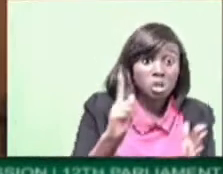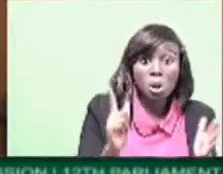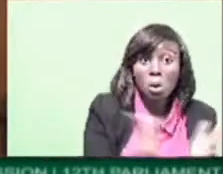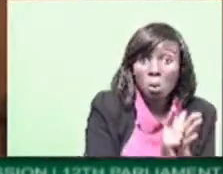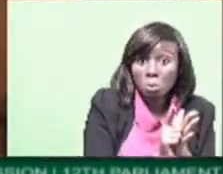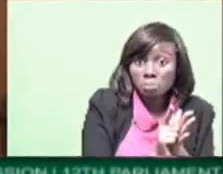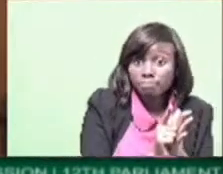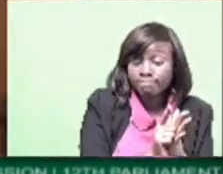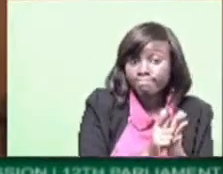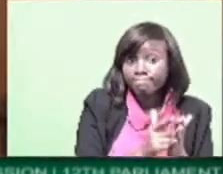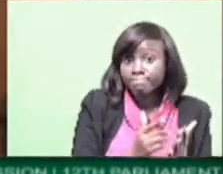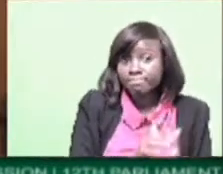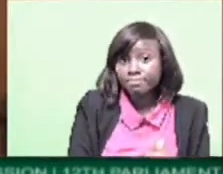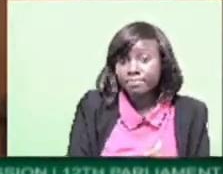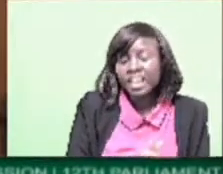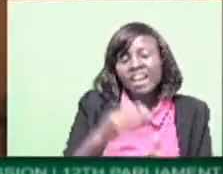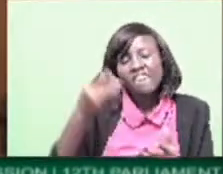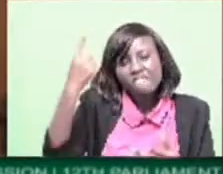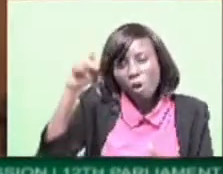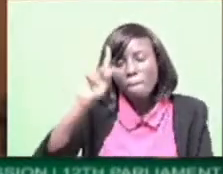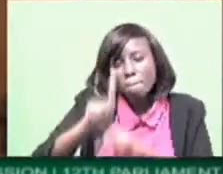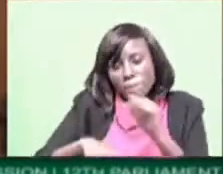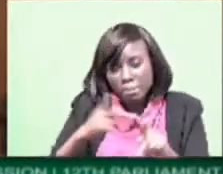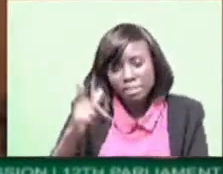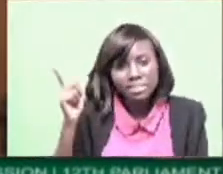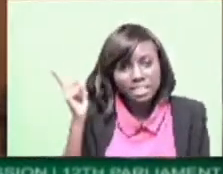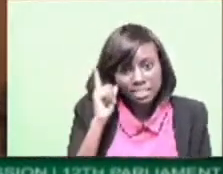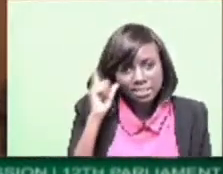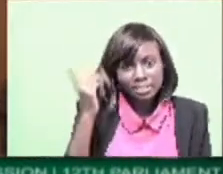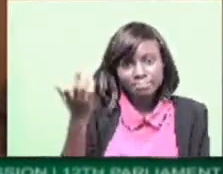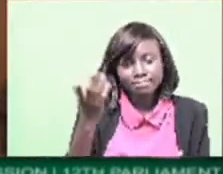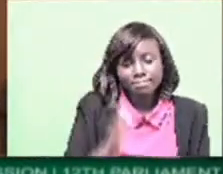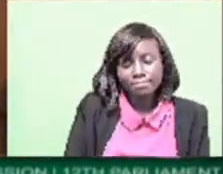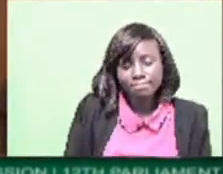here trying to legislate behaviors, Madam Speaker.